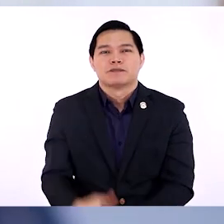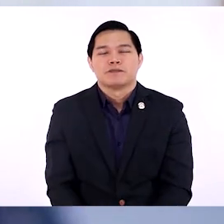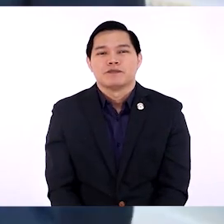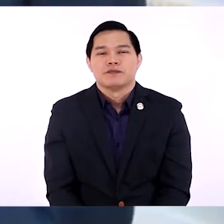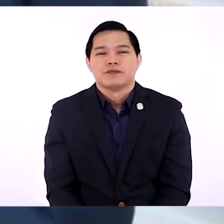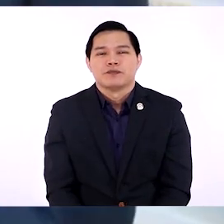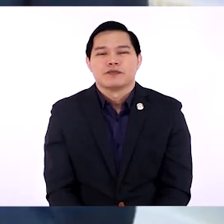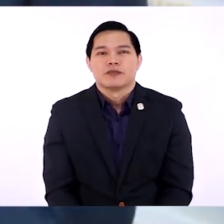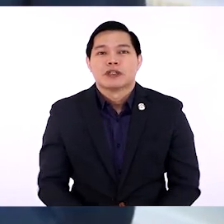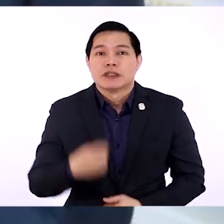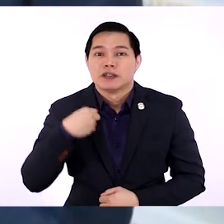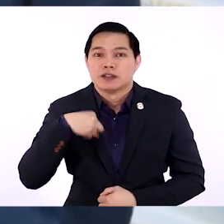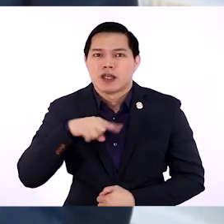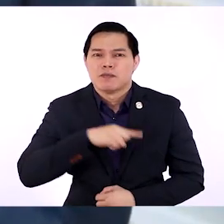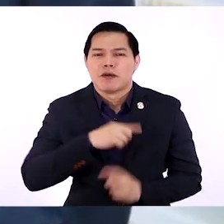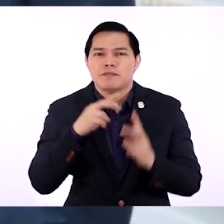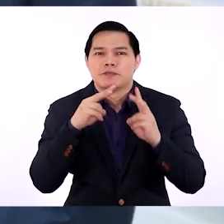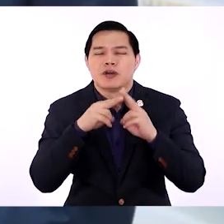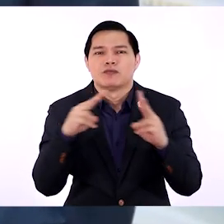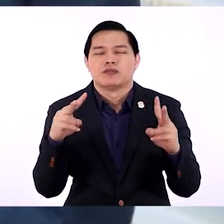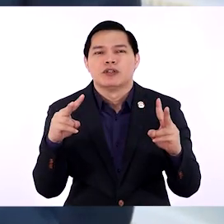God. Sa amin po ay